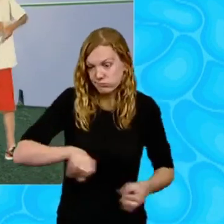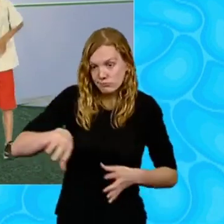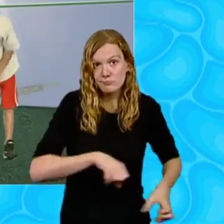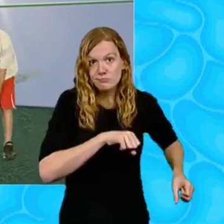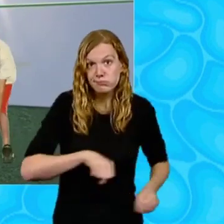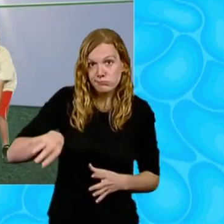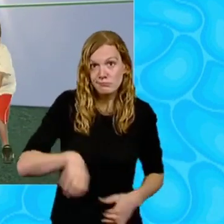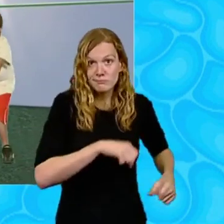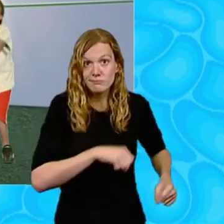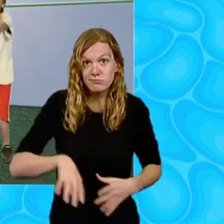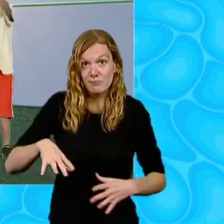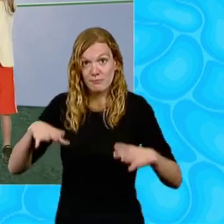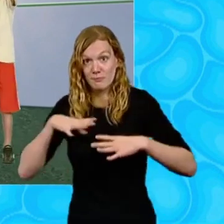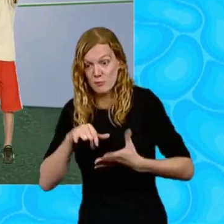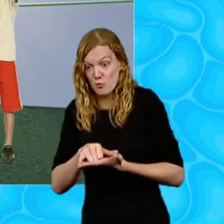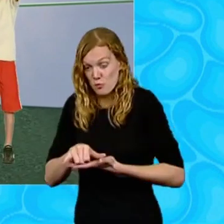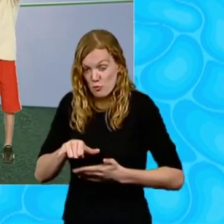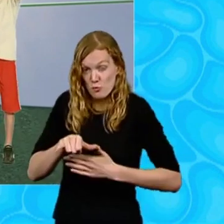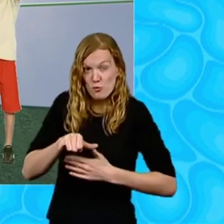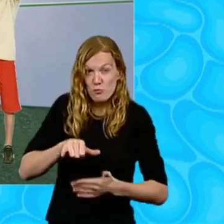or taking off into the sky.